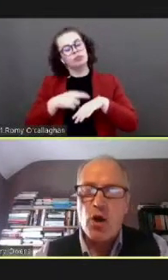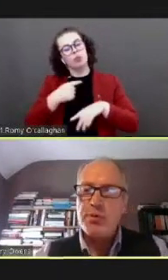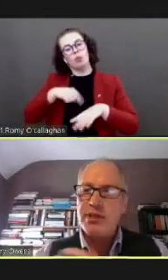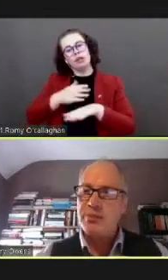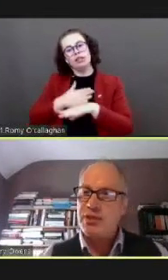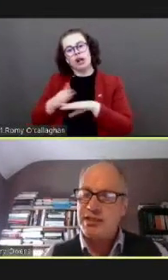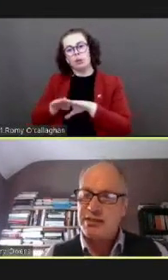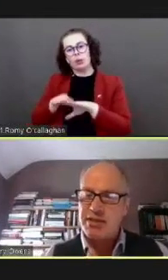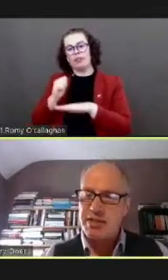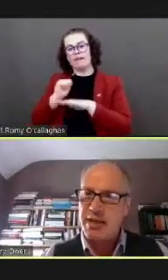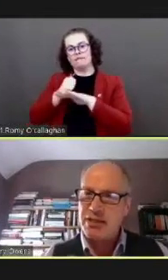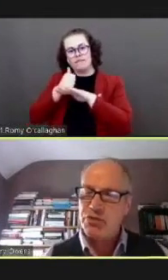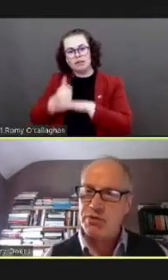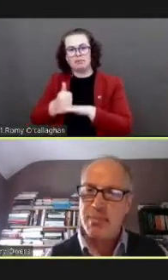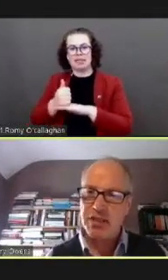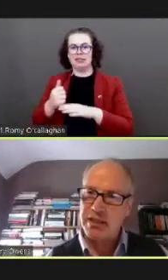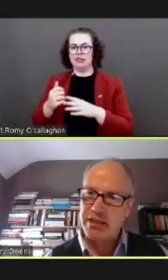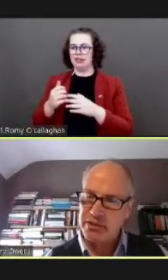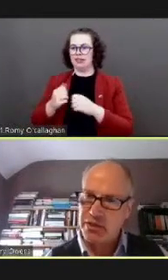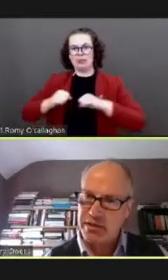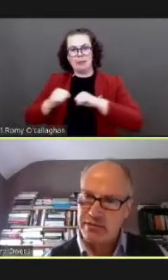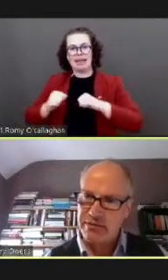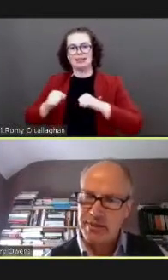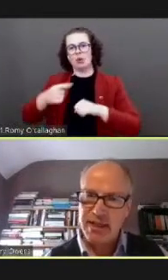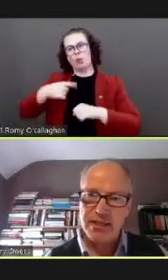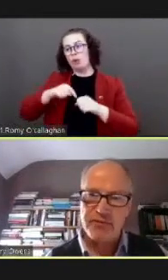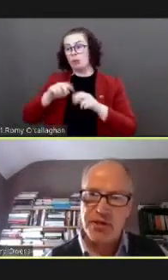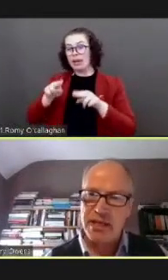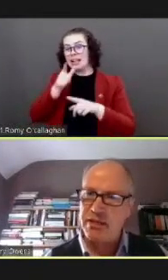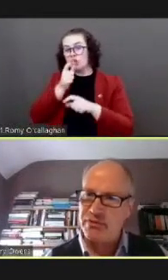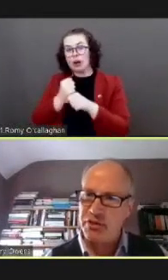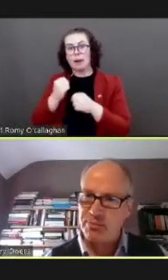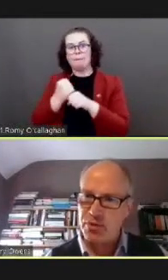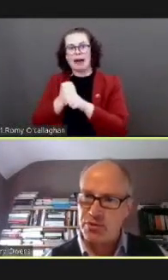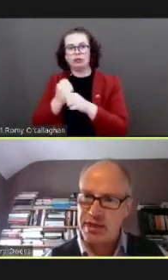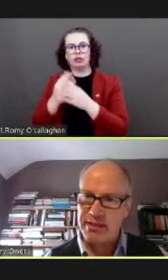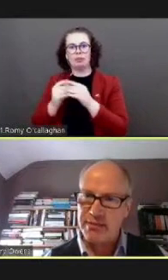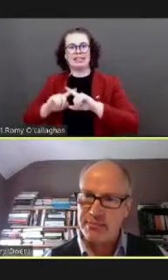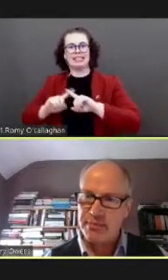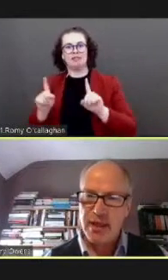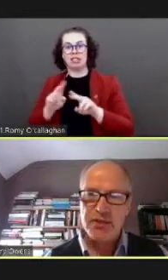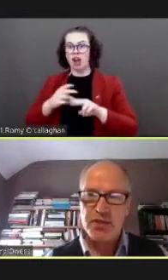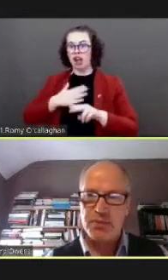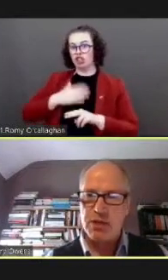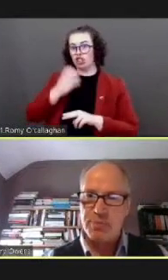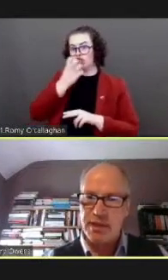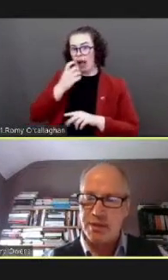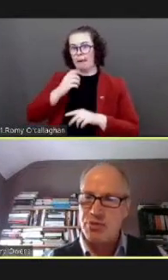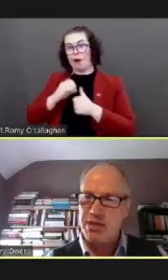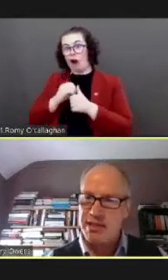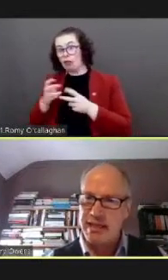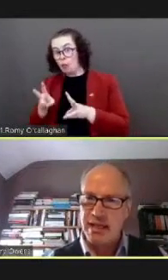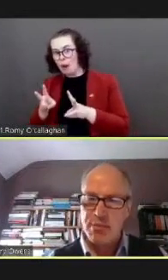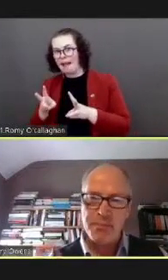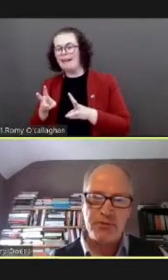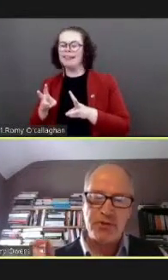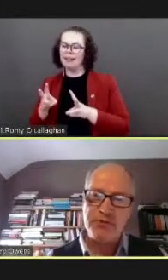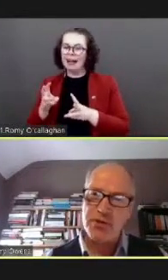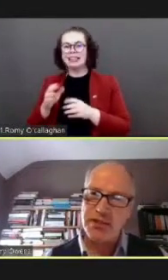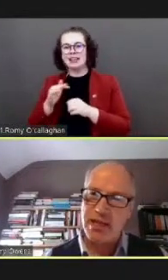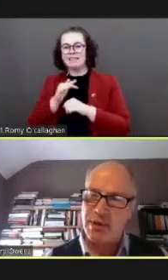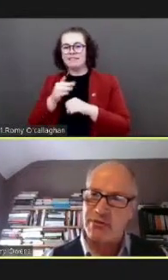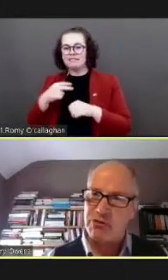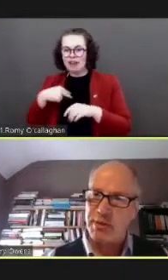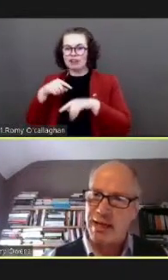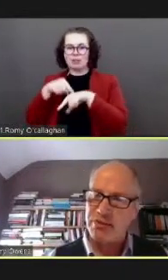with opening up just the space to imagine an alternative. Now, that's a very individual process. Somebody will be in a prison setting and maybe